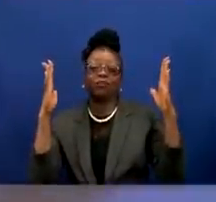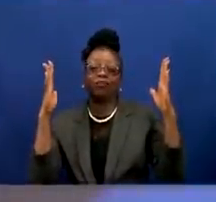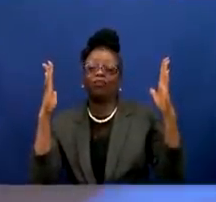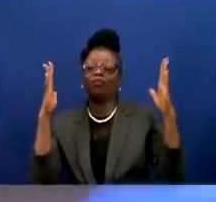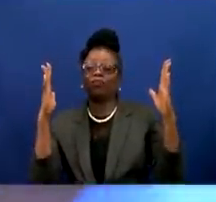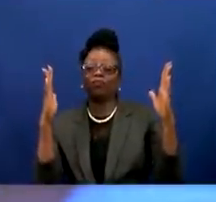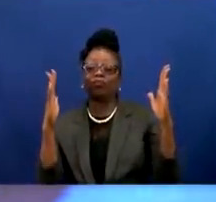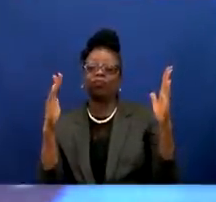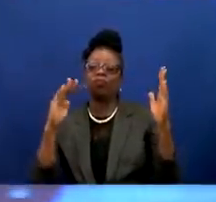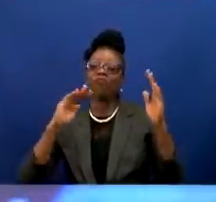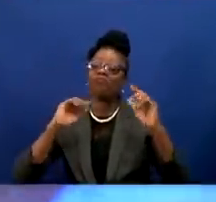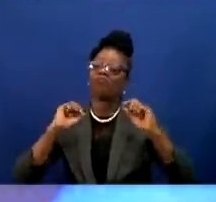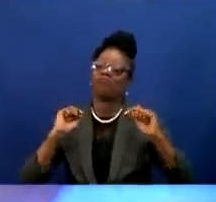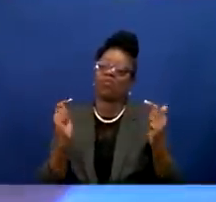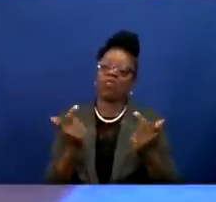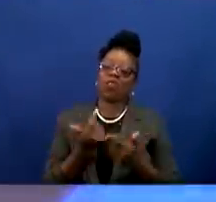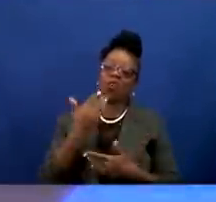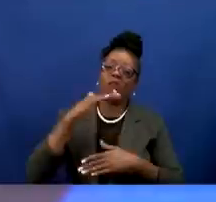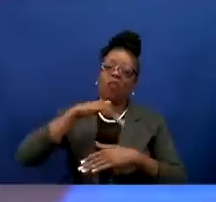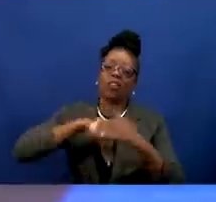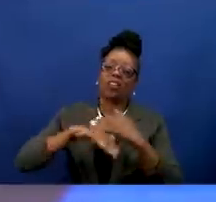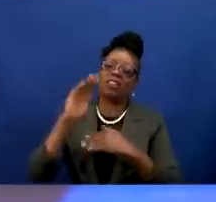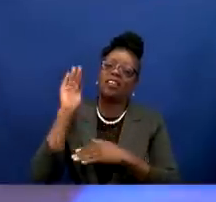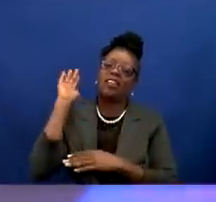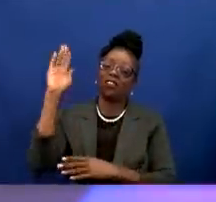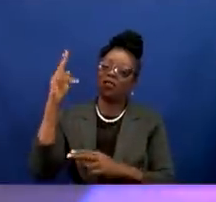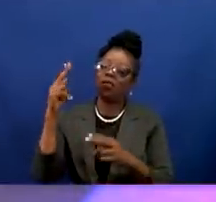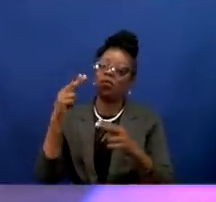It's all in your name,